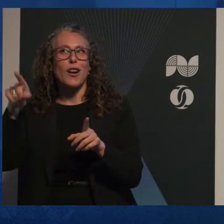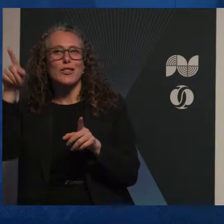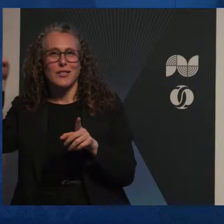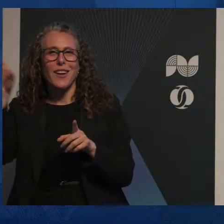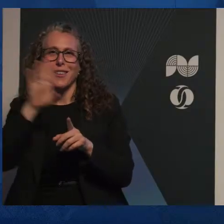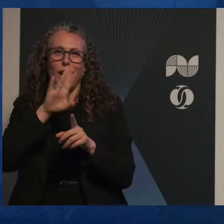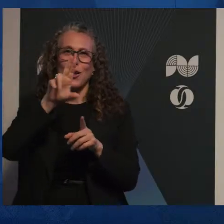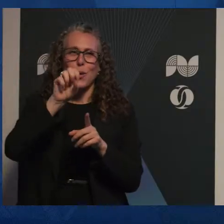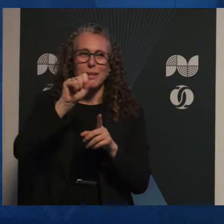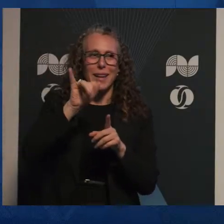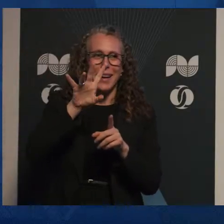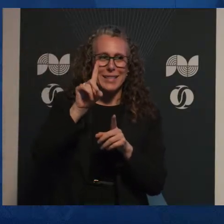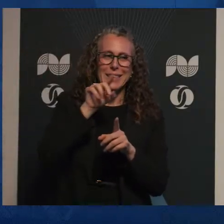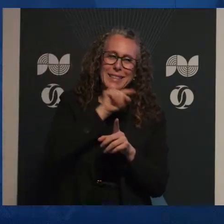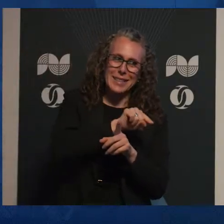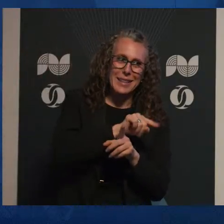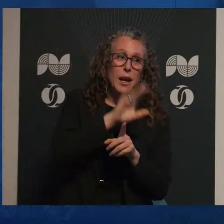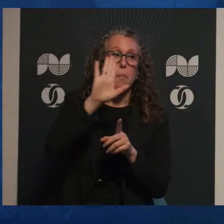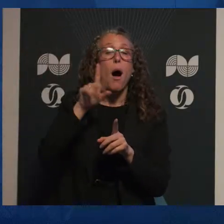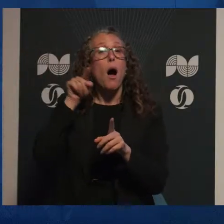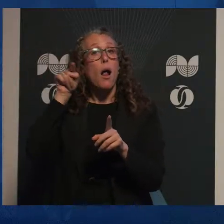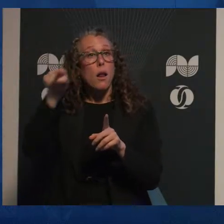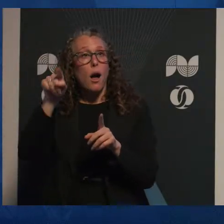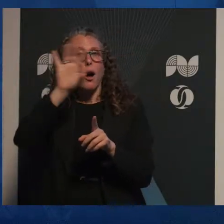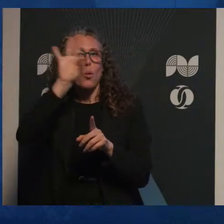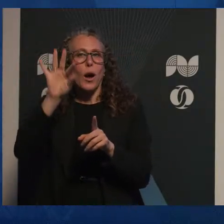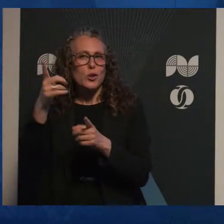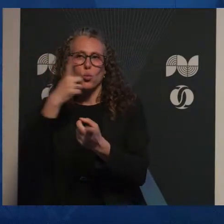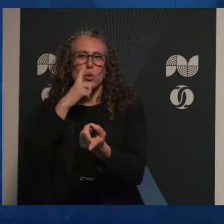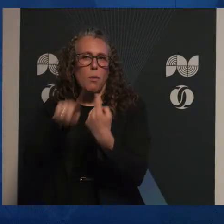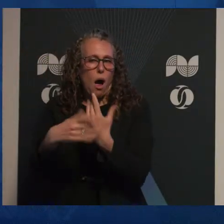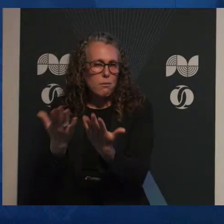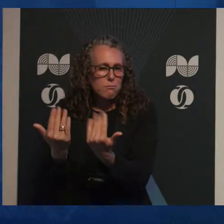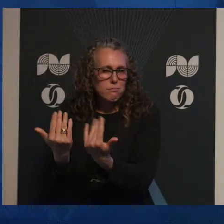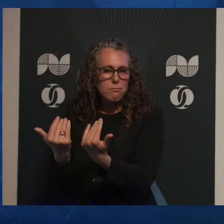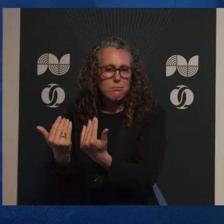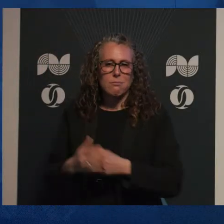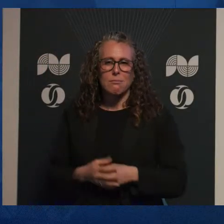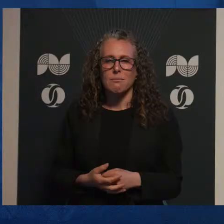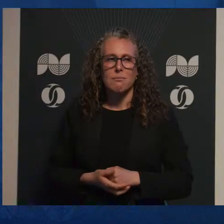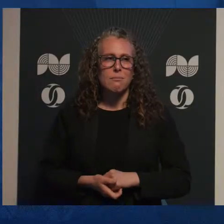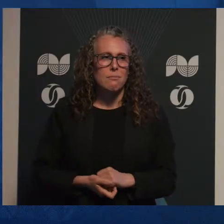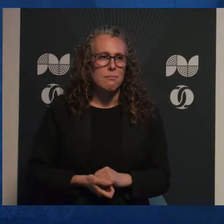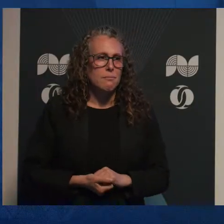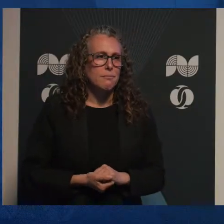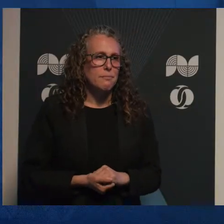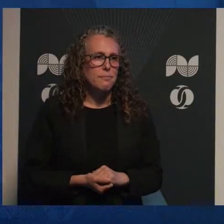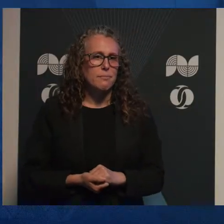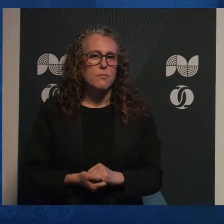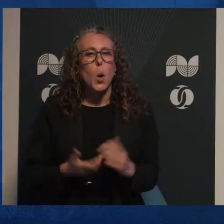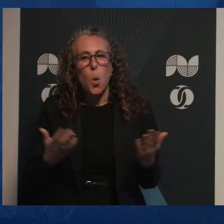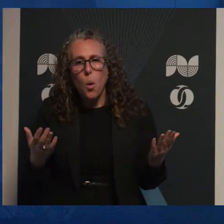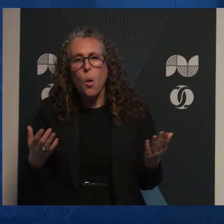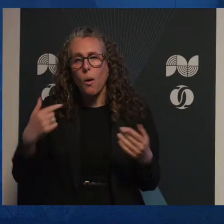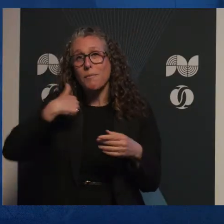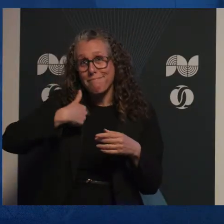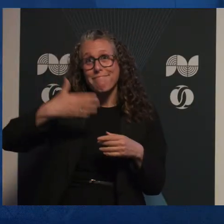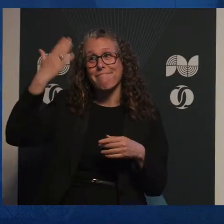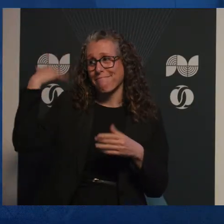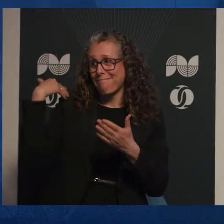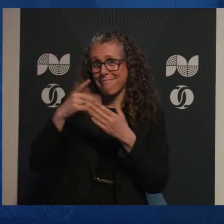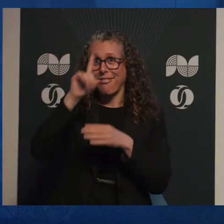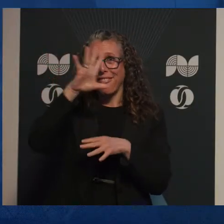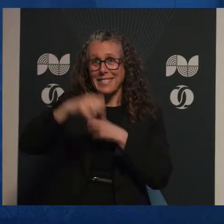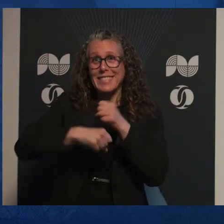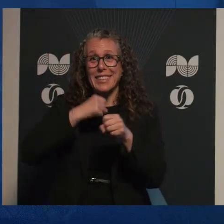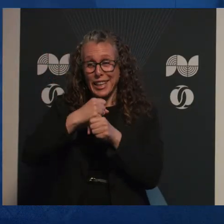But why don't you take either of those questions as you wish? I mean, I have worked for USAID programs for the past 15 years,